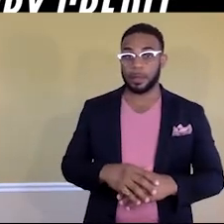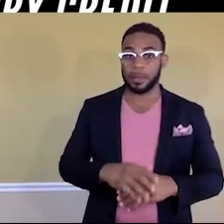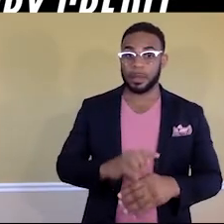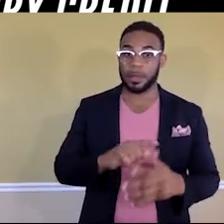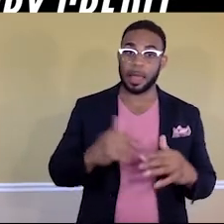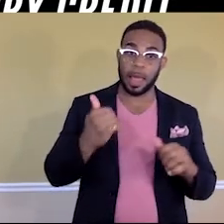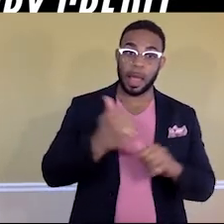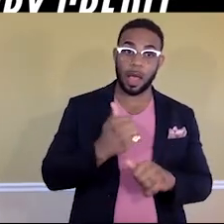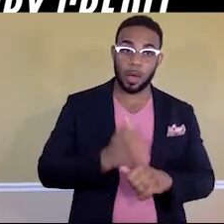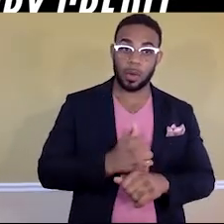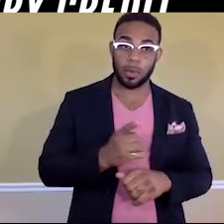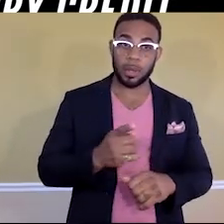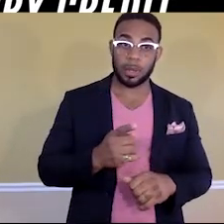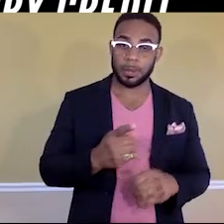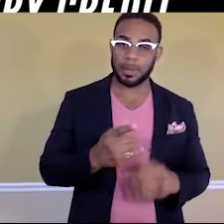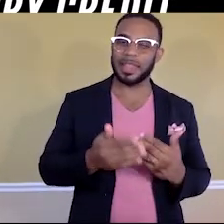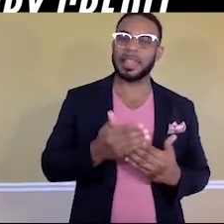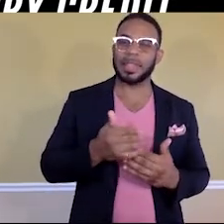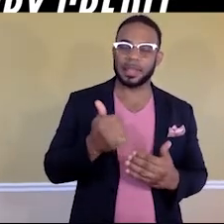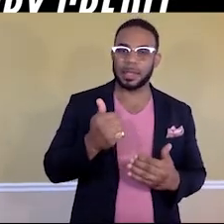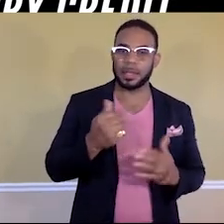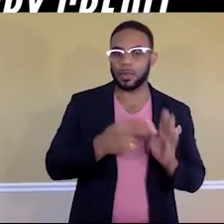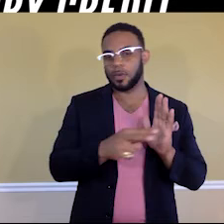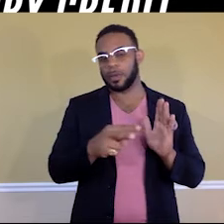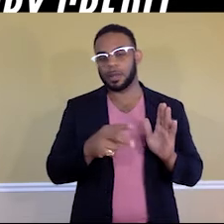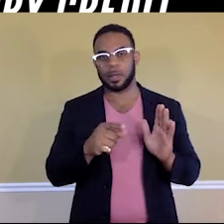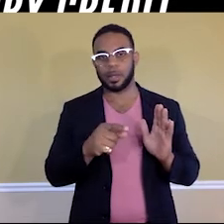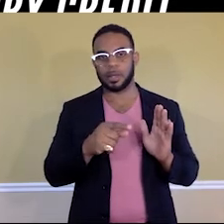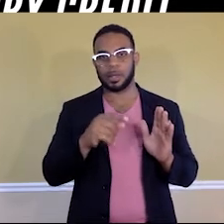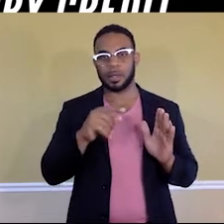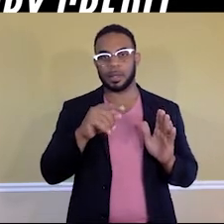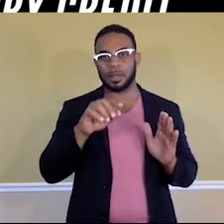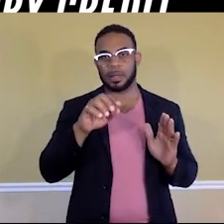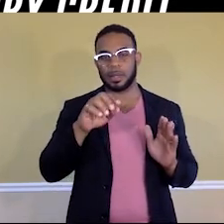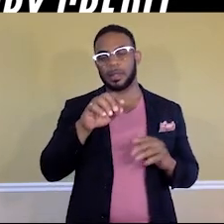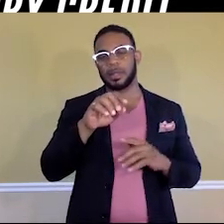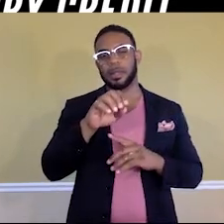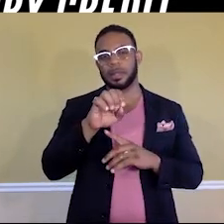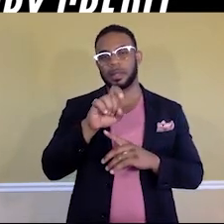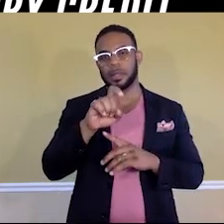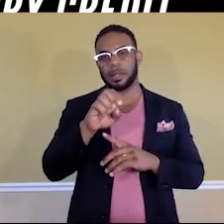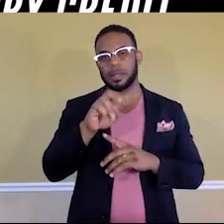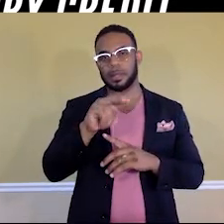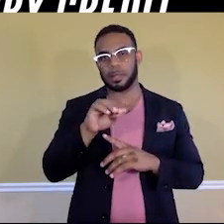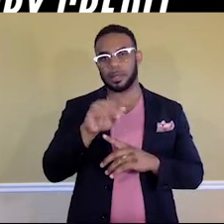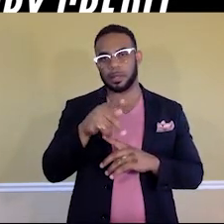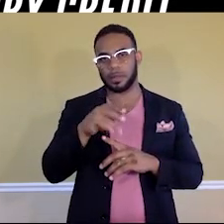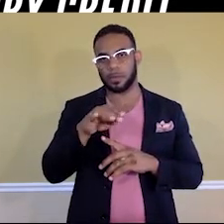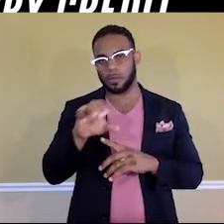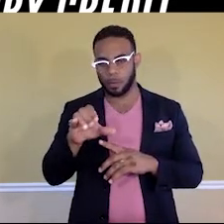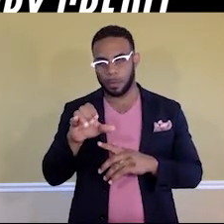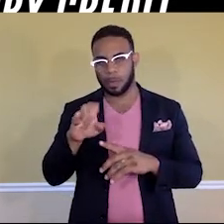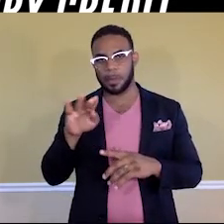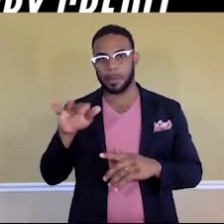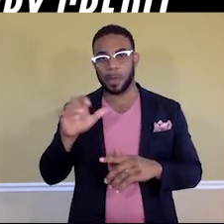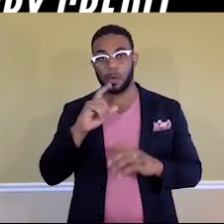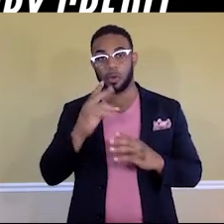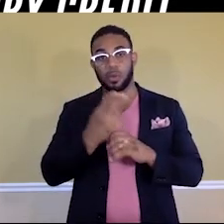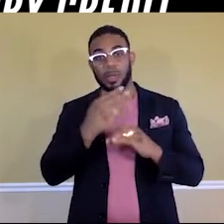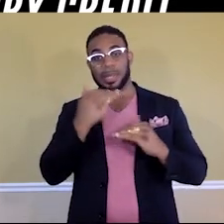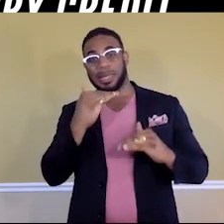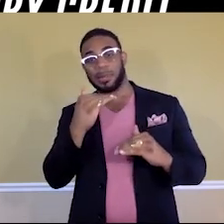the algorithms easily reflect xenophobic bias and use limited examples and